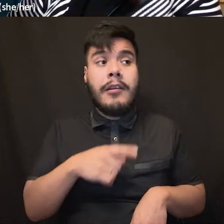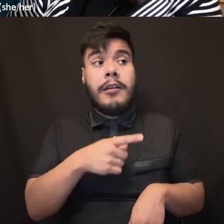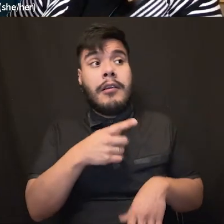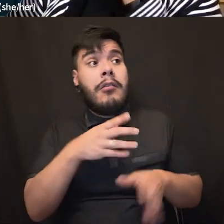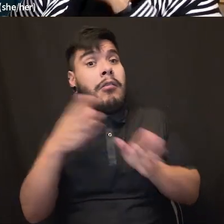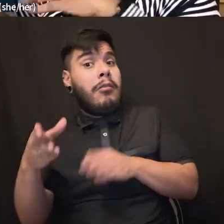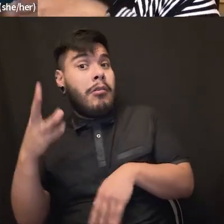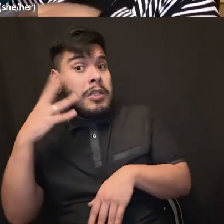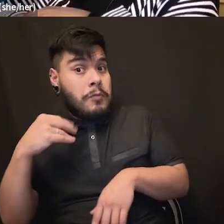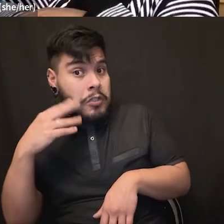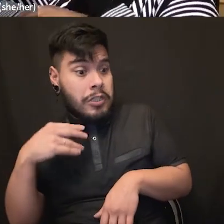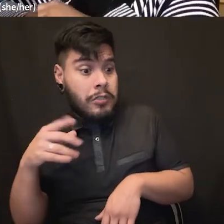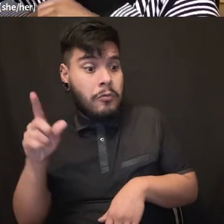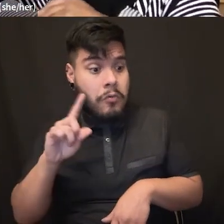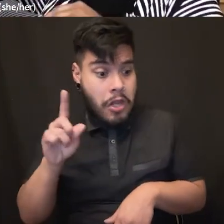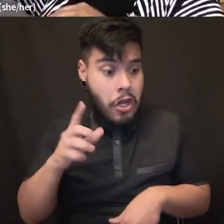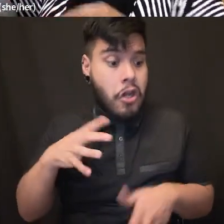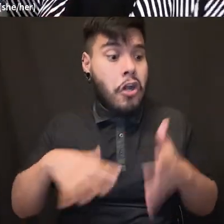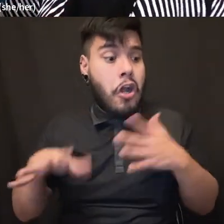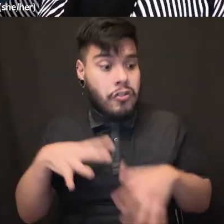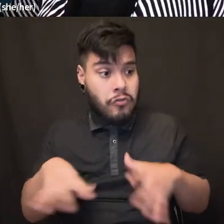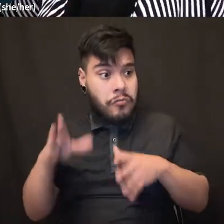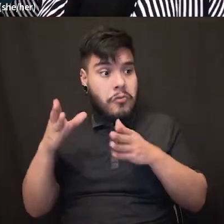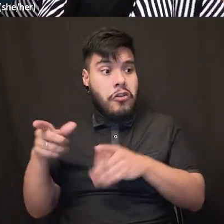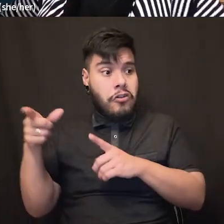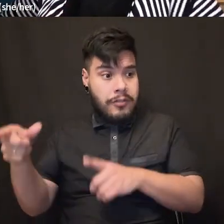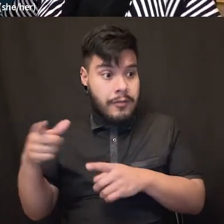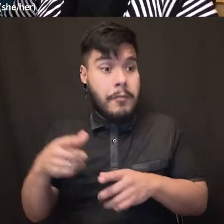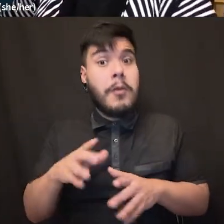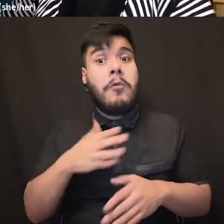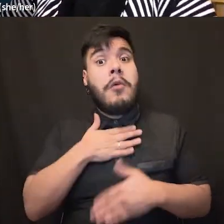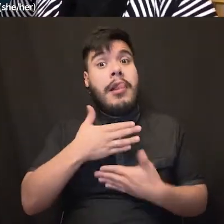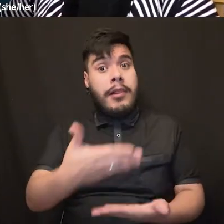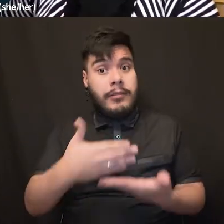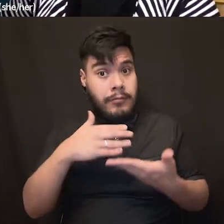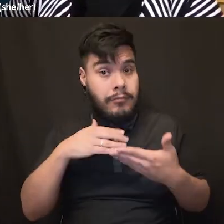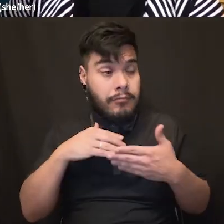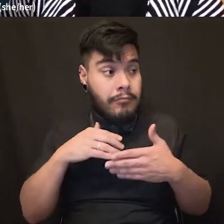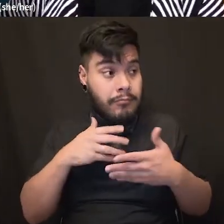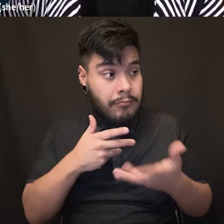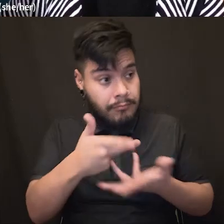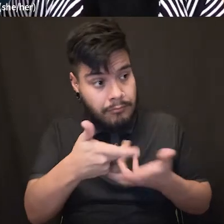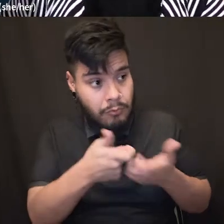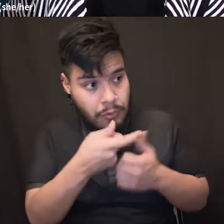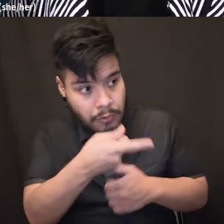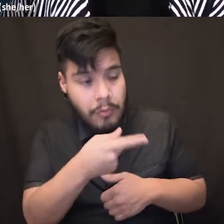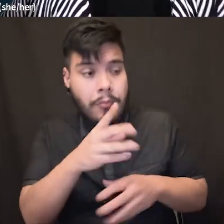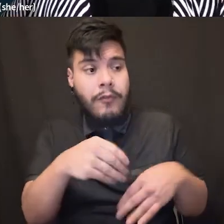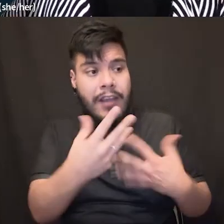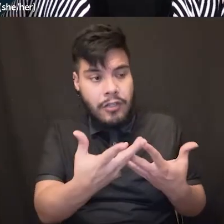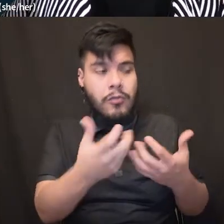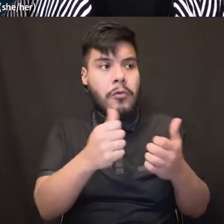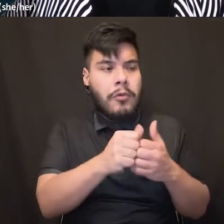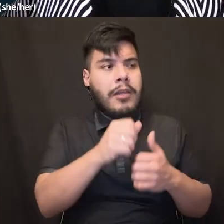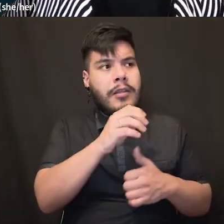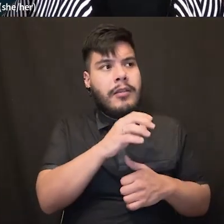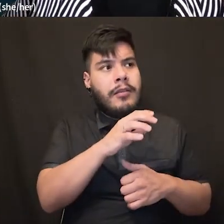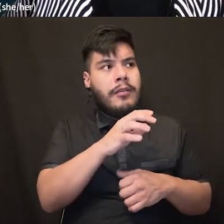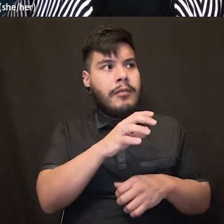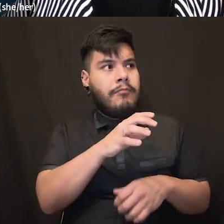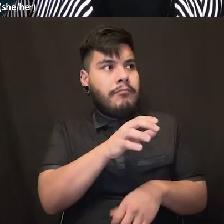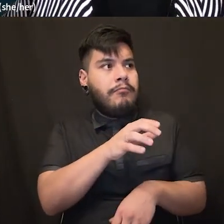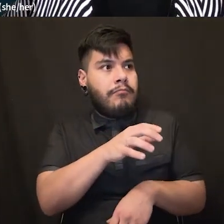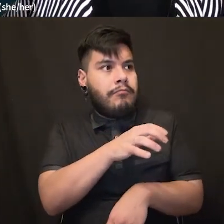experiences where costumers have been open to collaborating with you or providing you with agency around costuming?